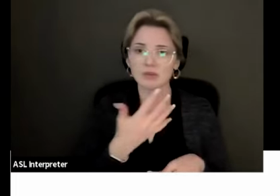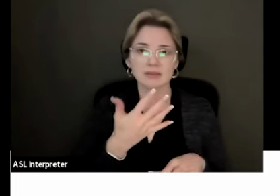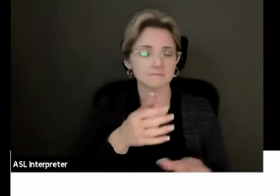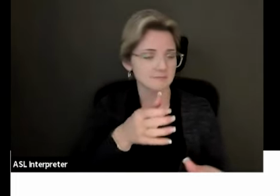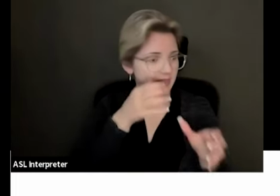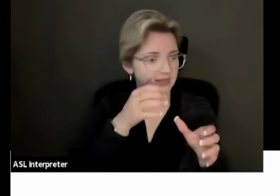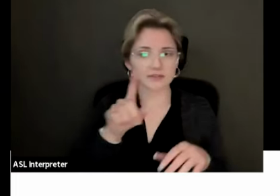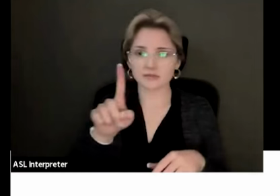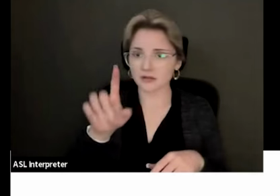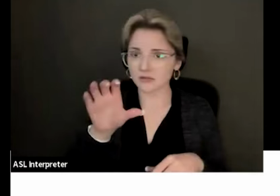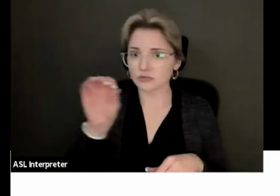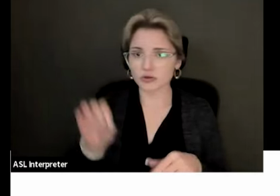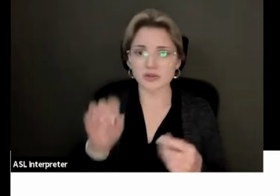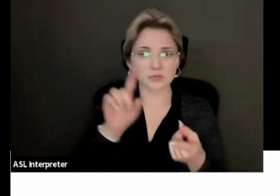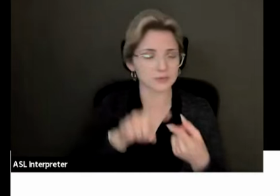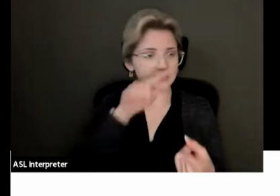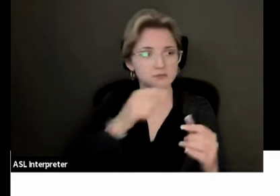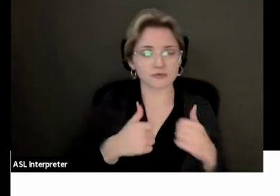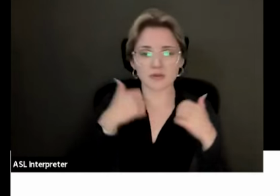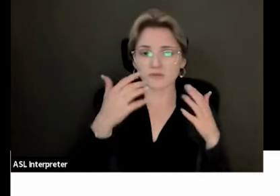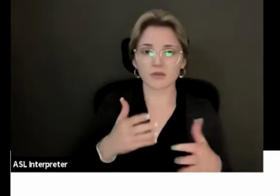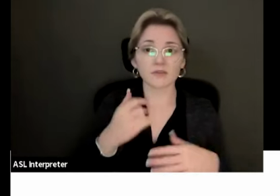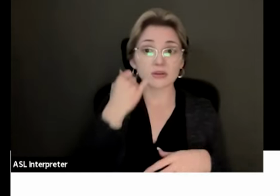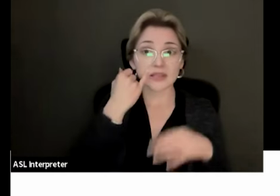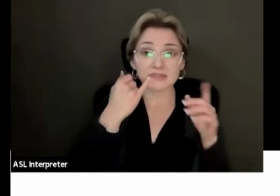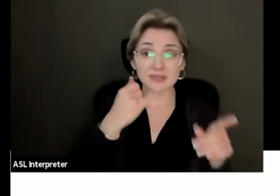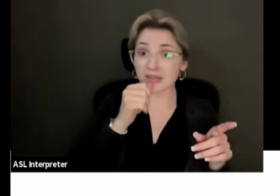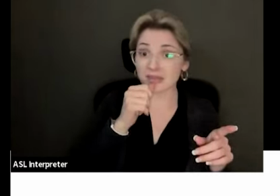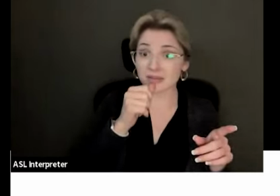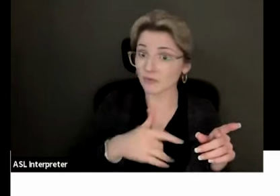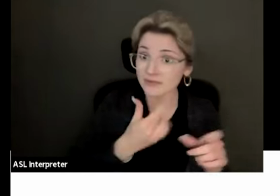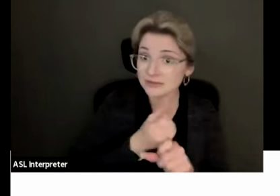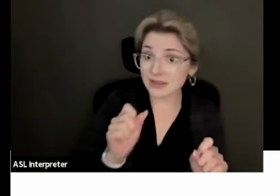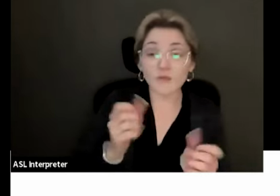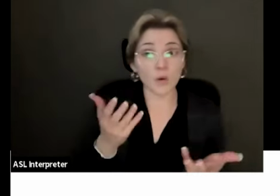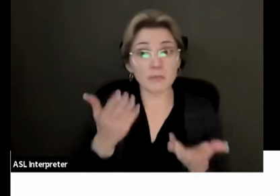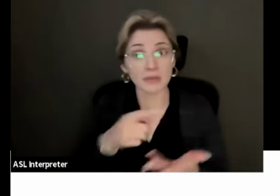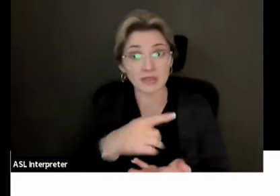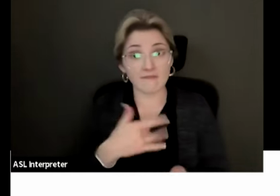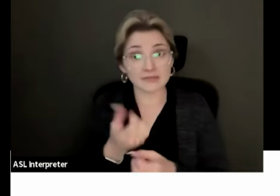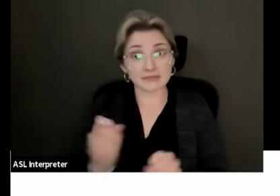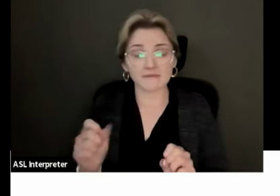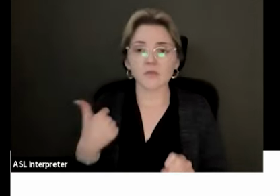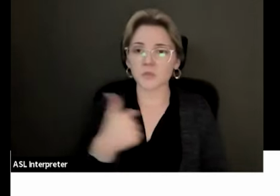safe residence or if they have a lack of safety. So we're very excited about this update to this definition.